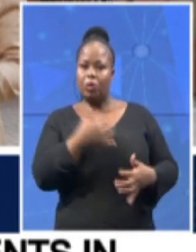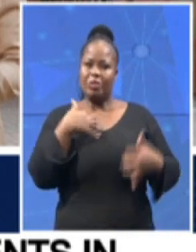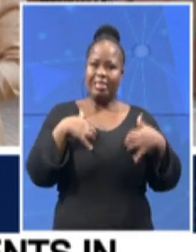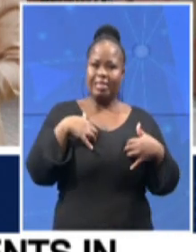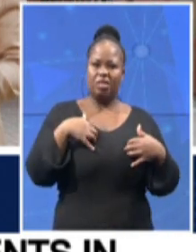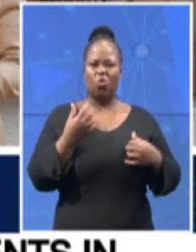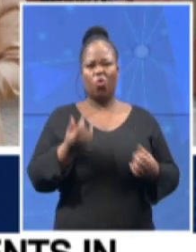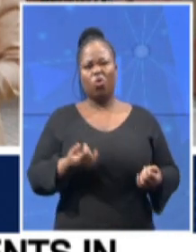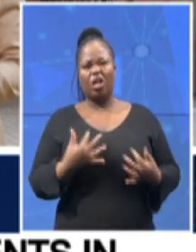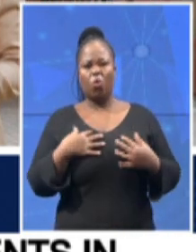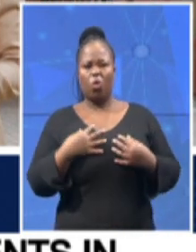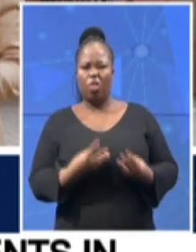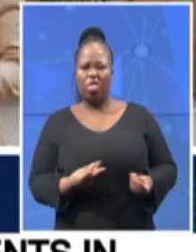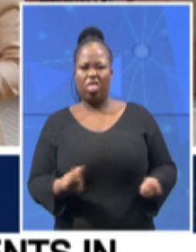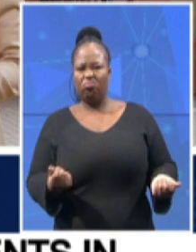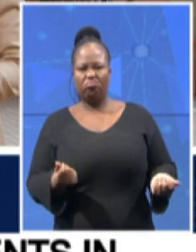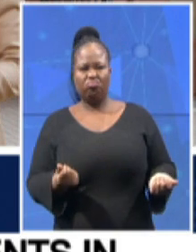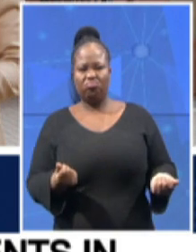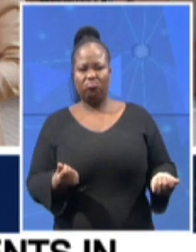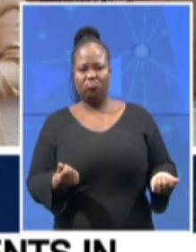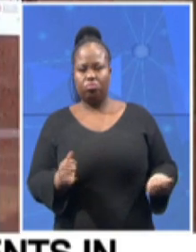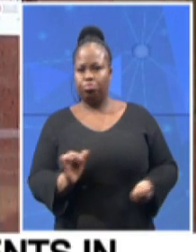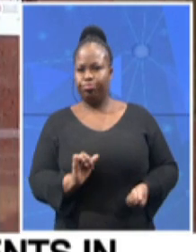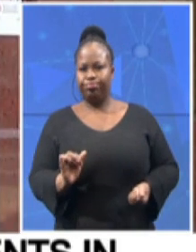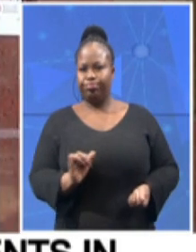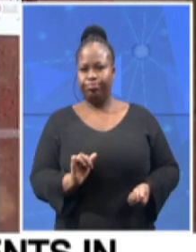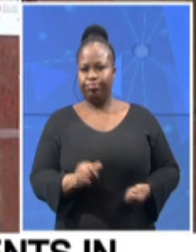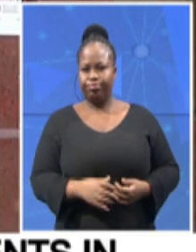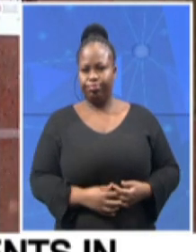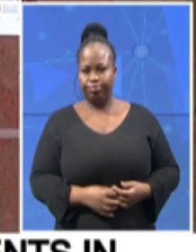or is it waning?